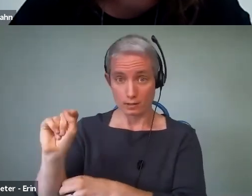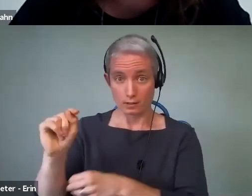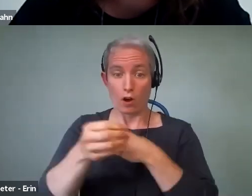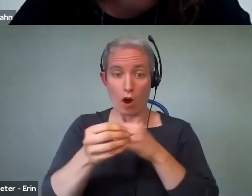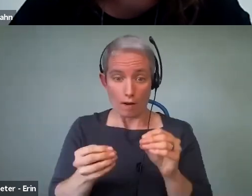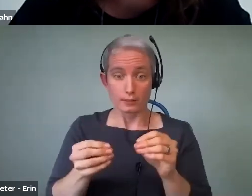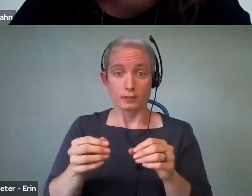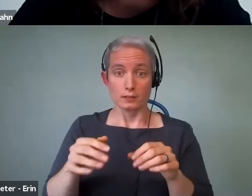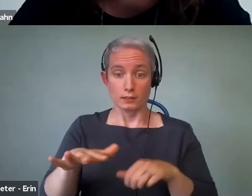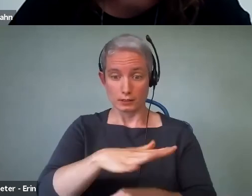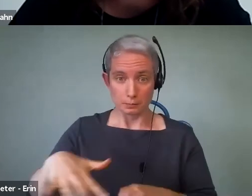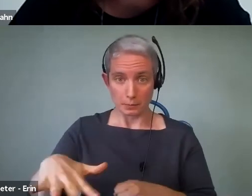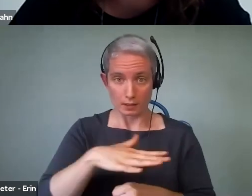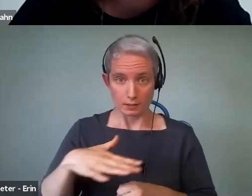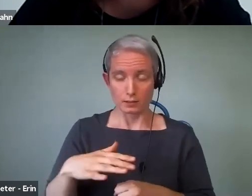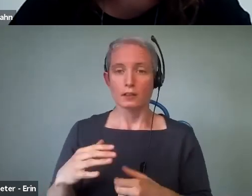that they designed is ghost town.